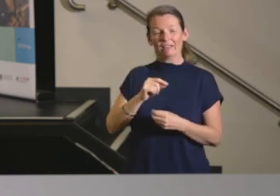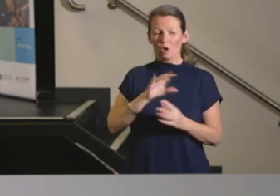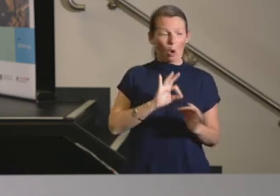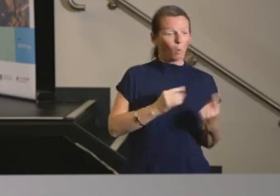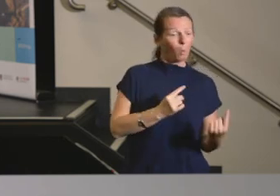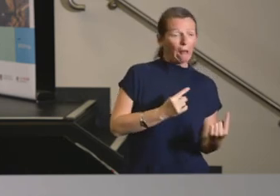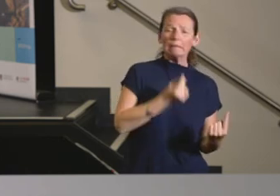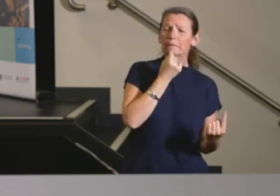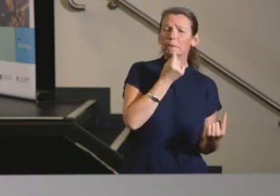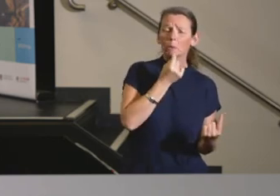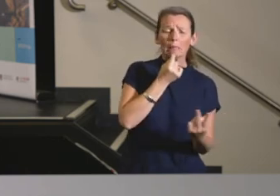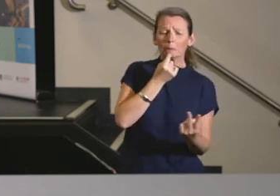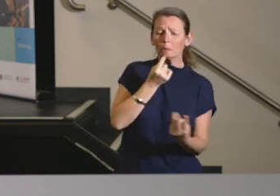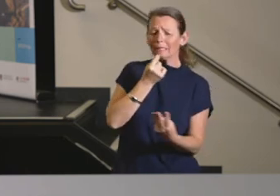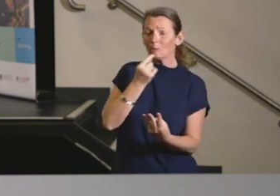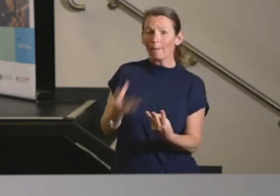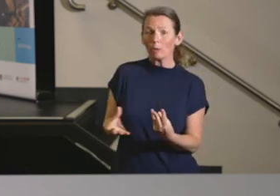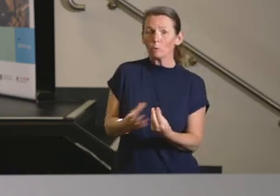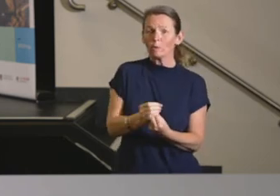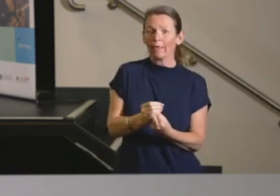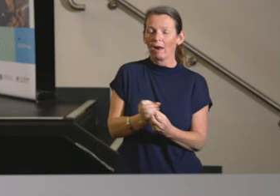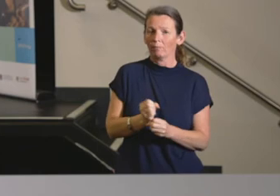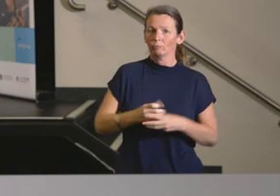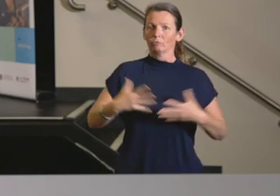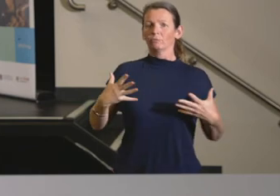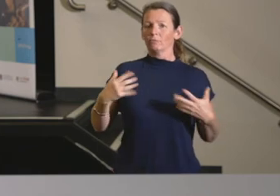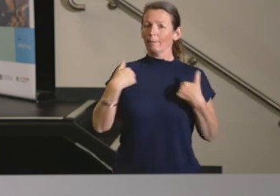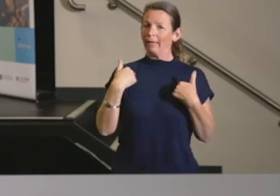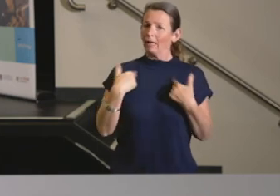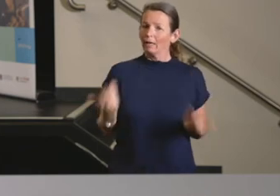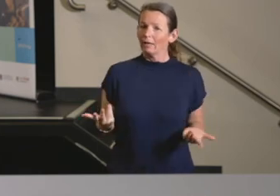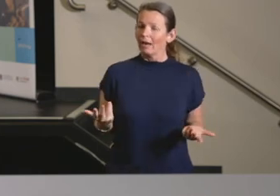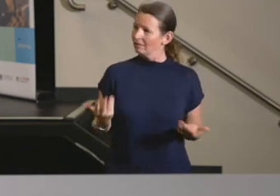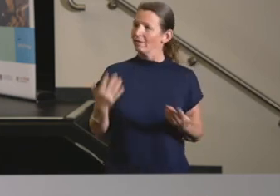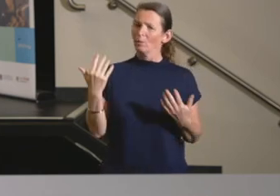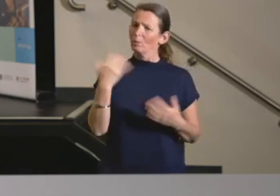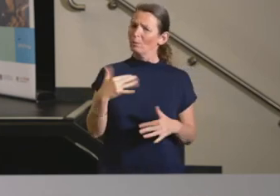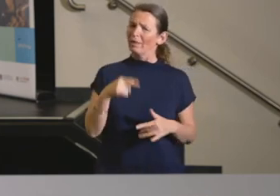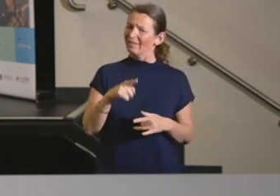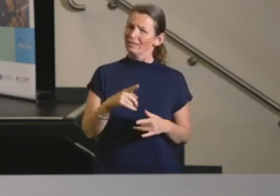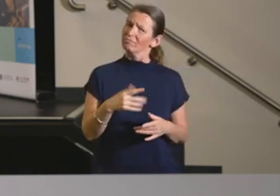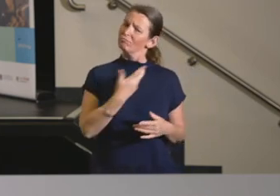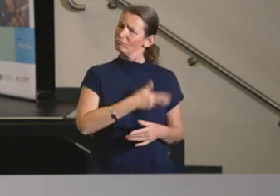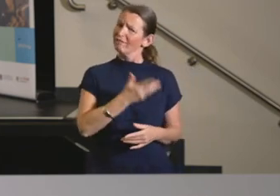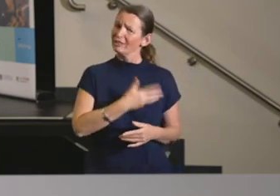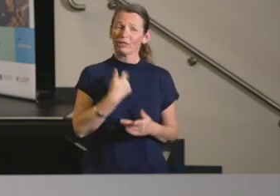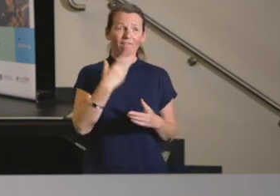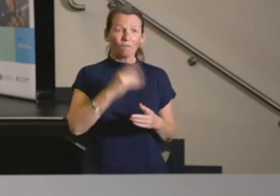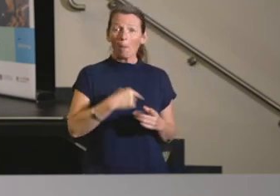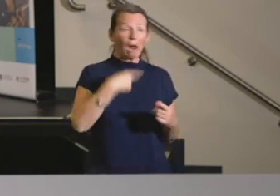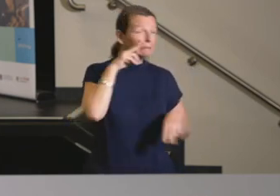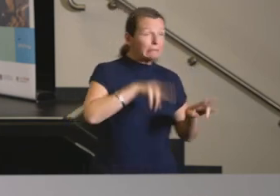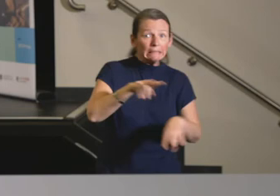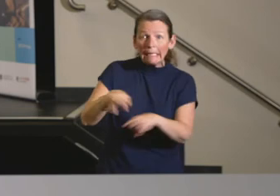those was a huge privilege. And it came out of exposure, it came out of